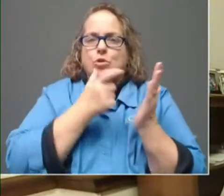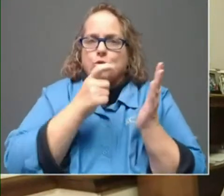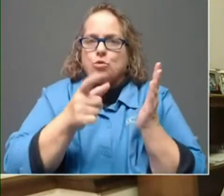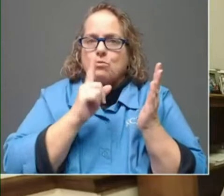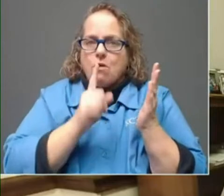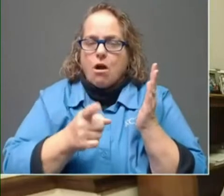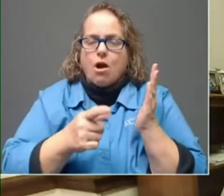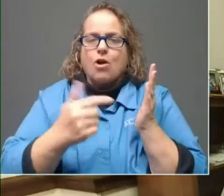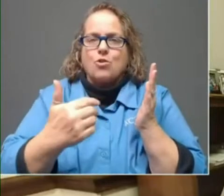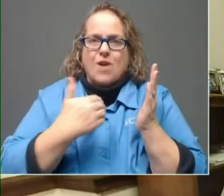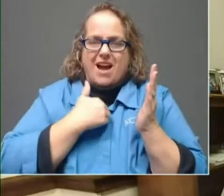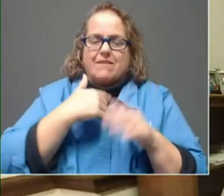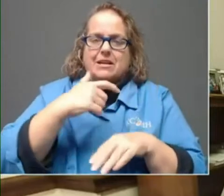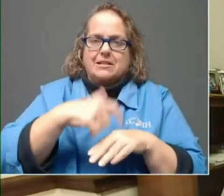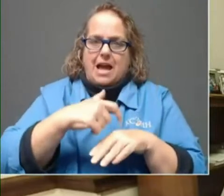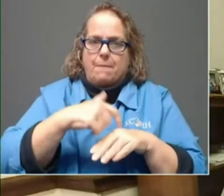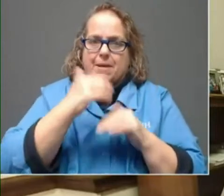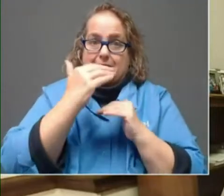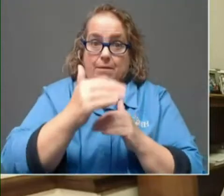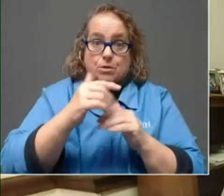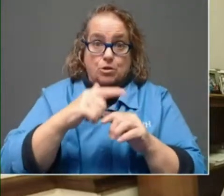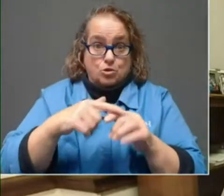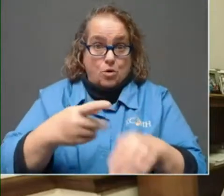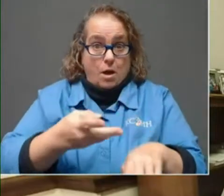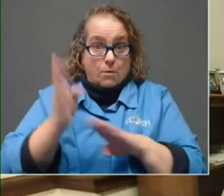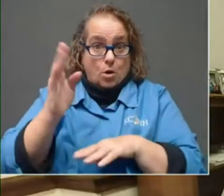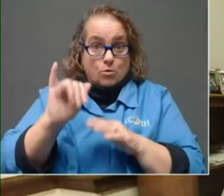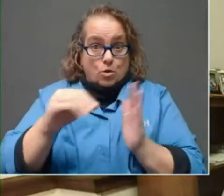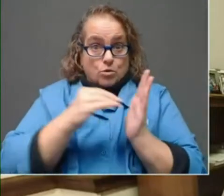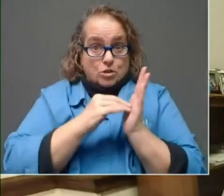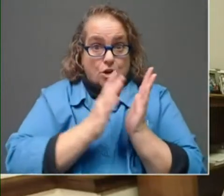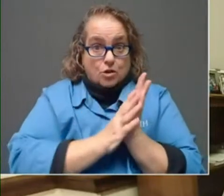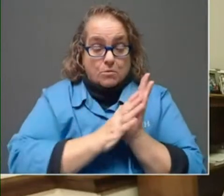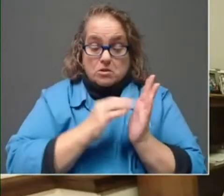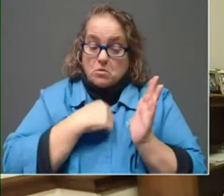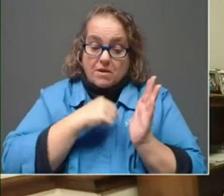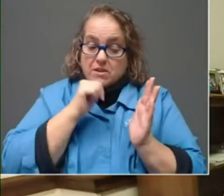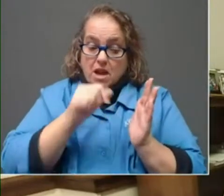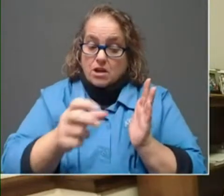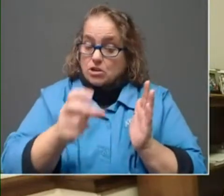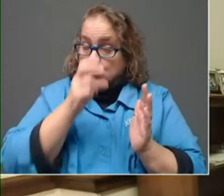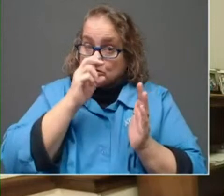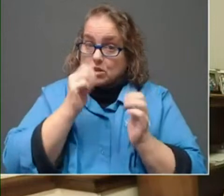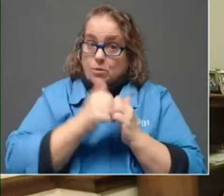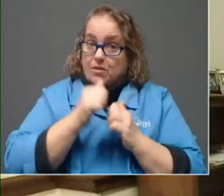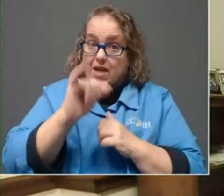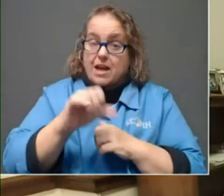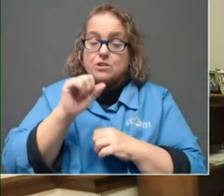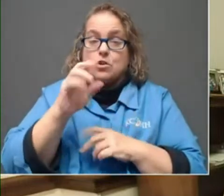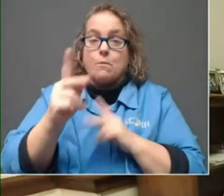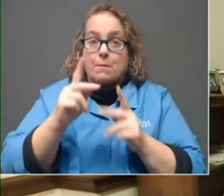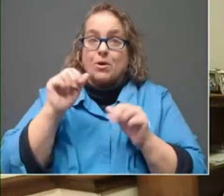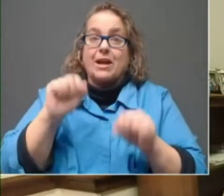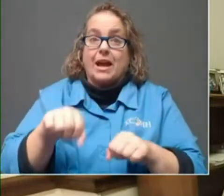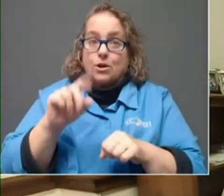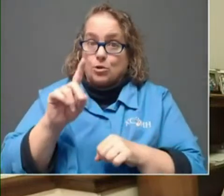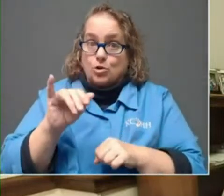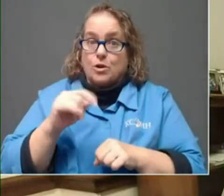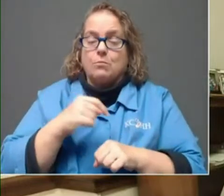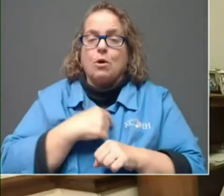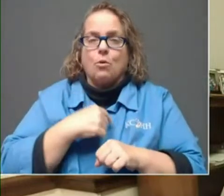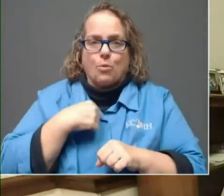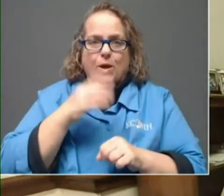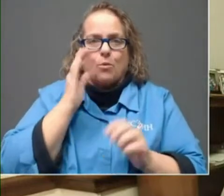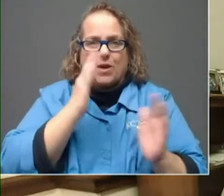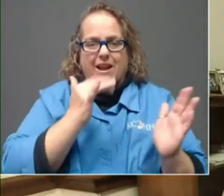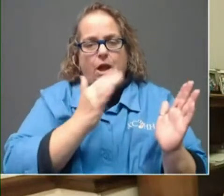amount of time to upload those documents. We have not been strictly enforcing that, so people have been able to do it. We are going to start moving to a process